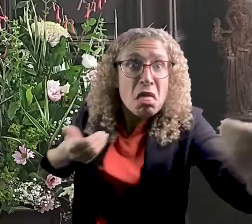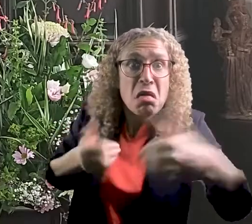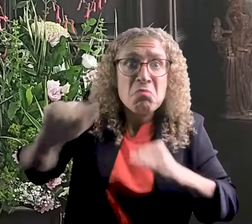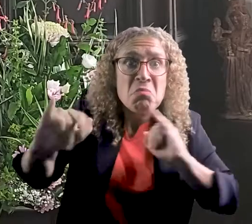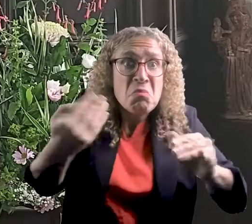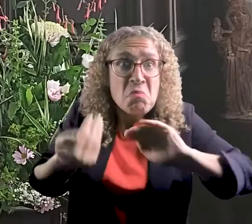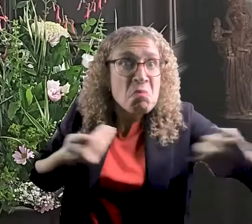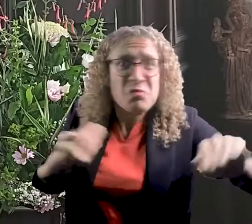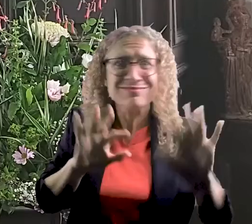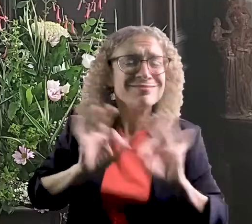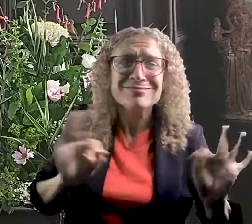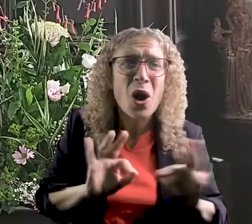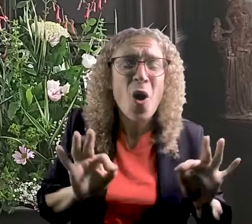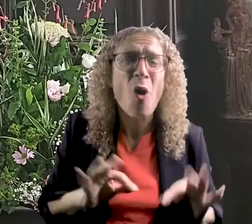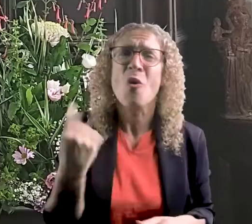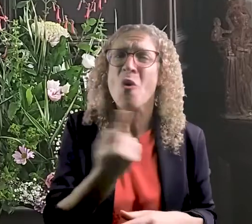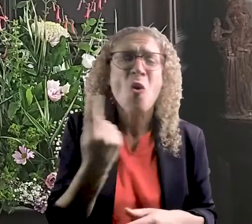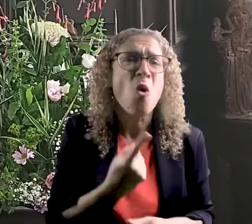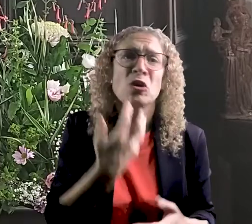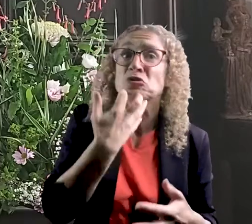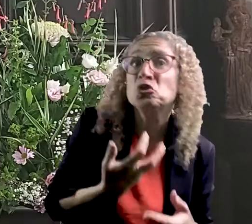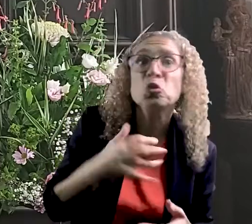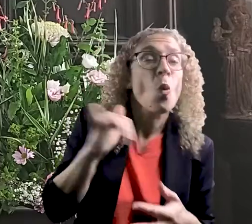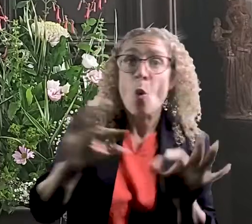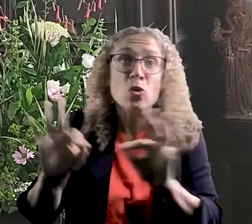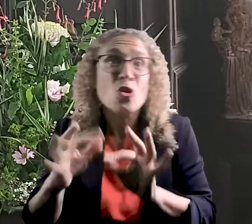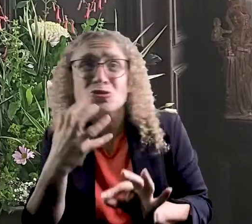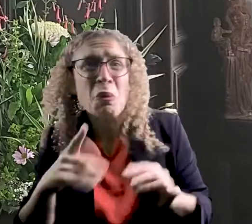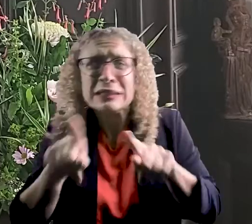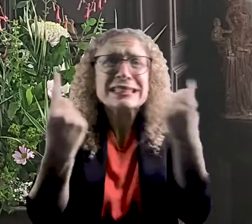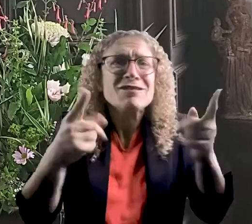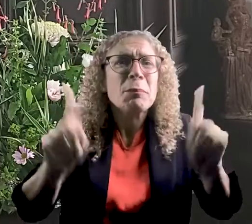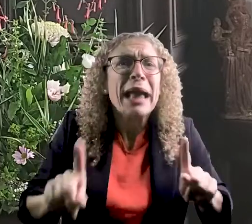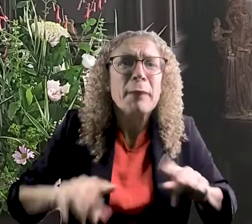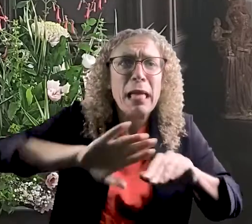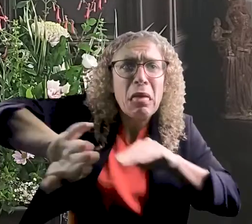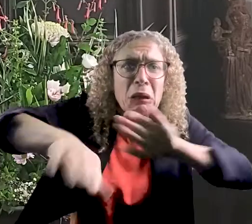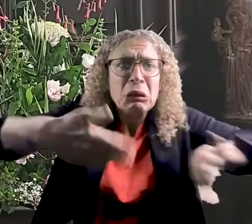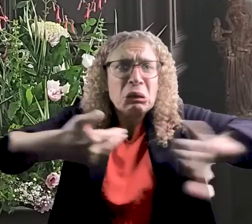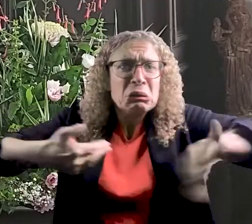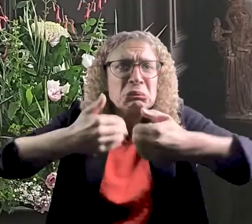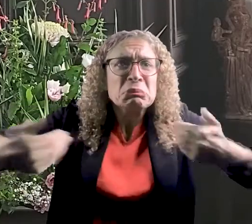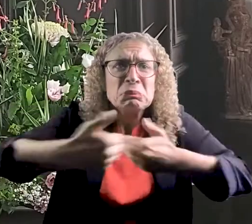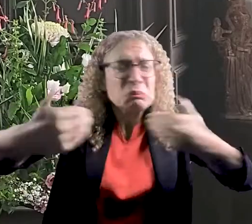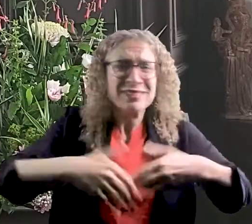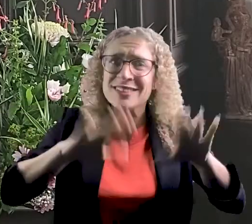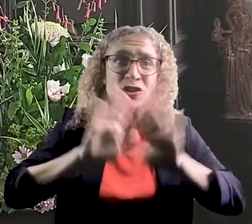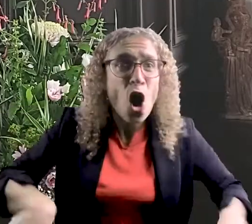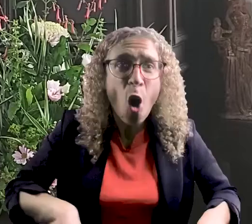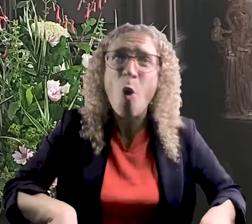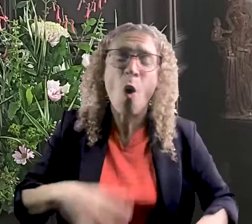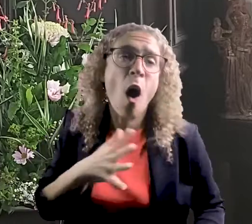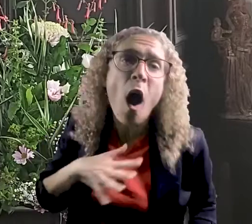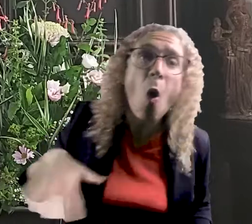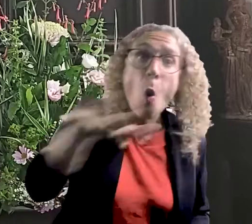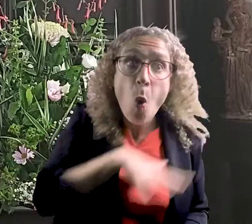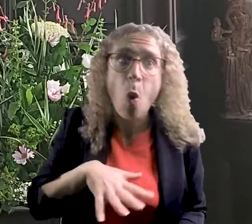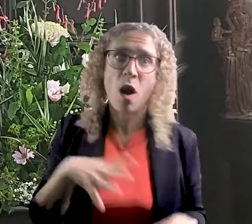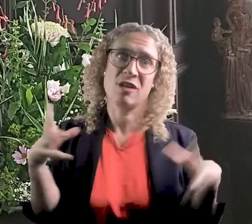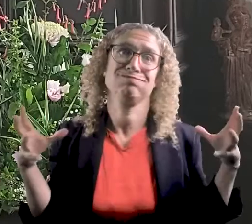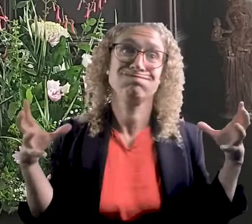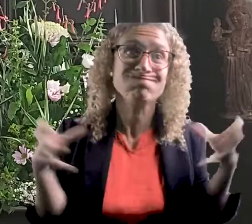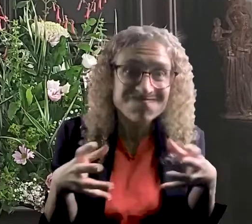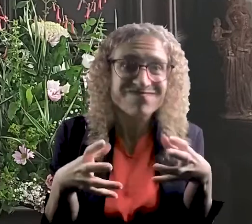or uncircumcised, barbarian, Scythian, slave or free, but Christ is